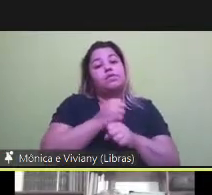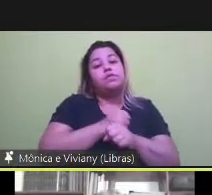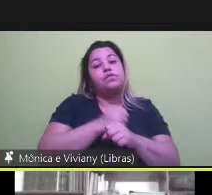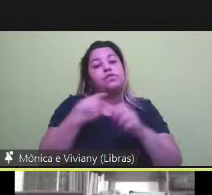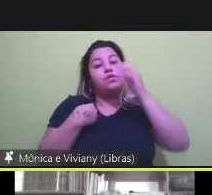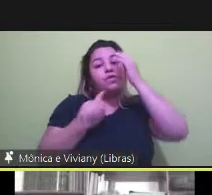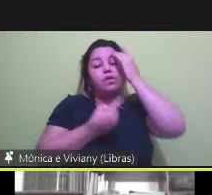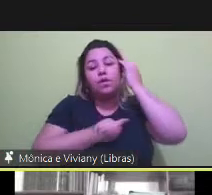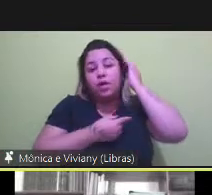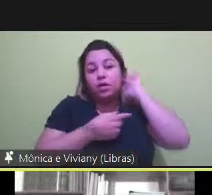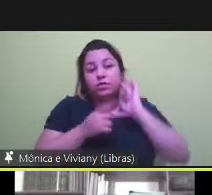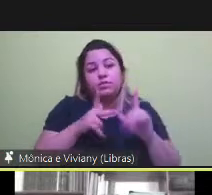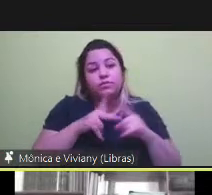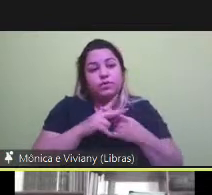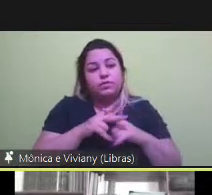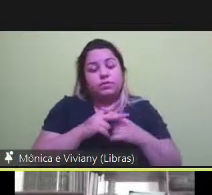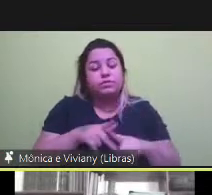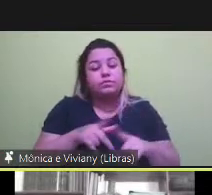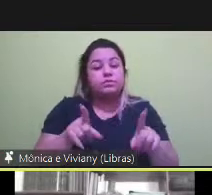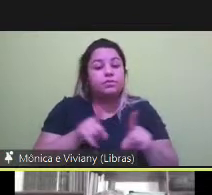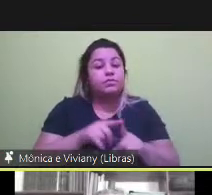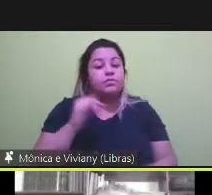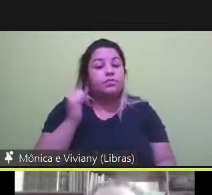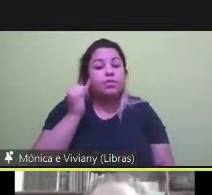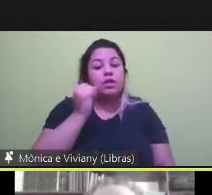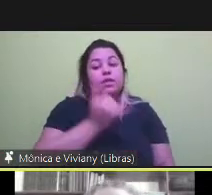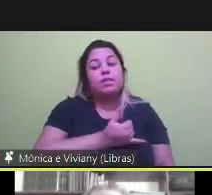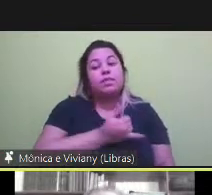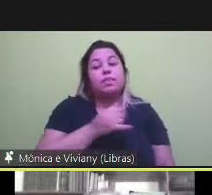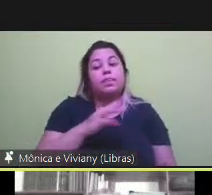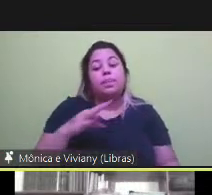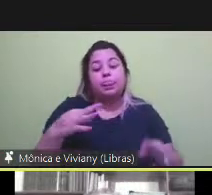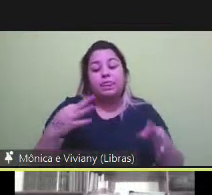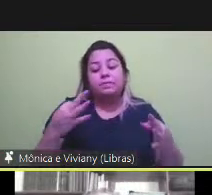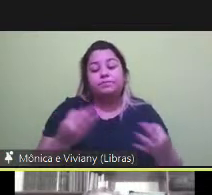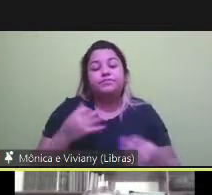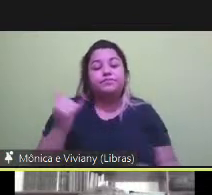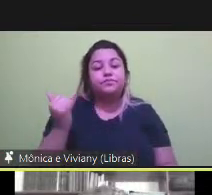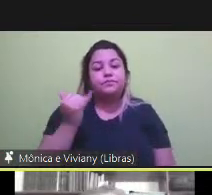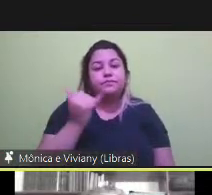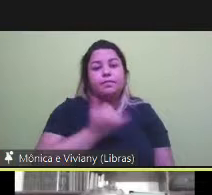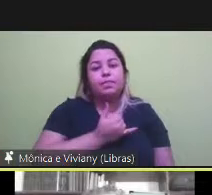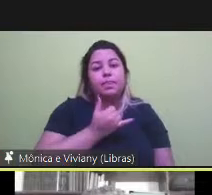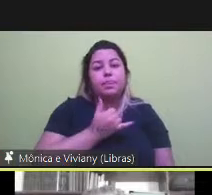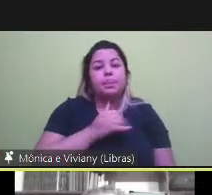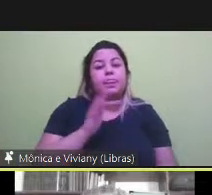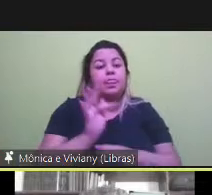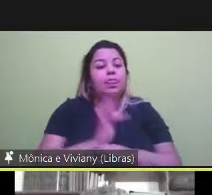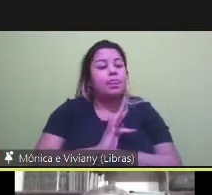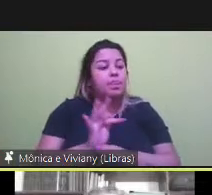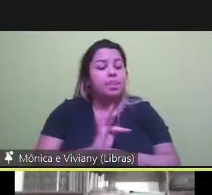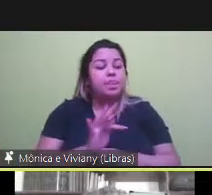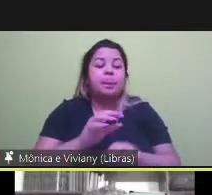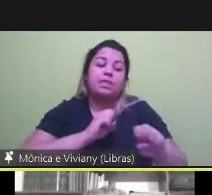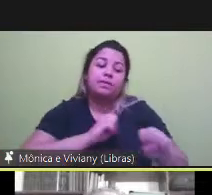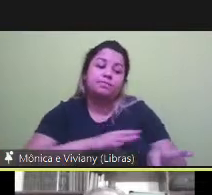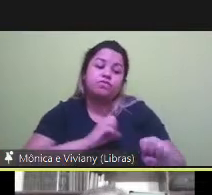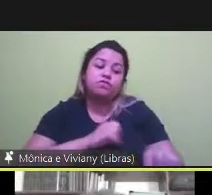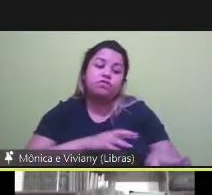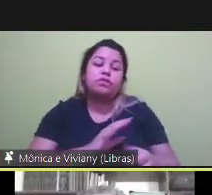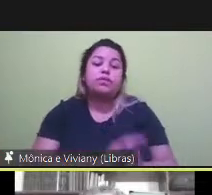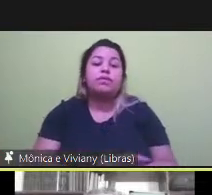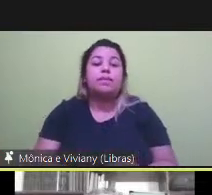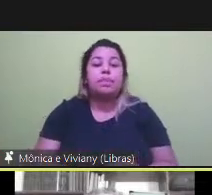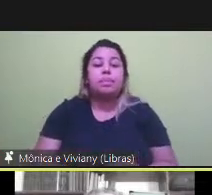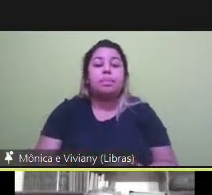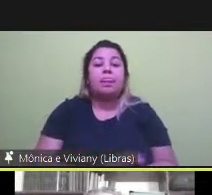and everything that we had mentioned before. We're talking about the transformation of this school, the